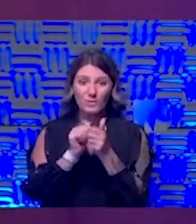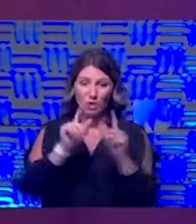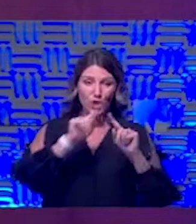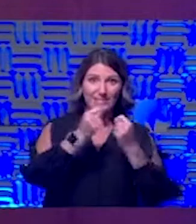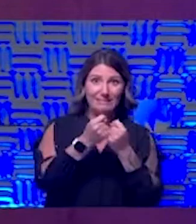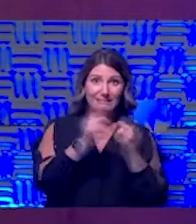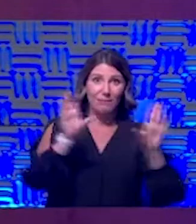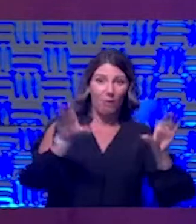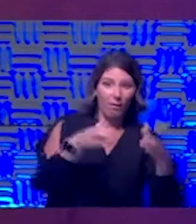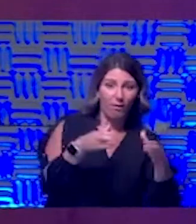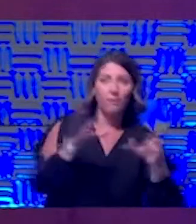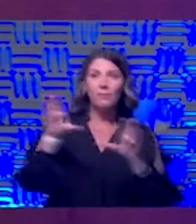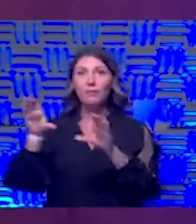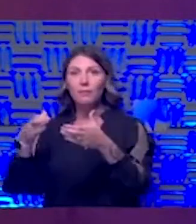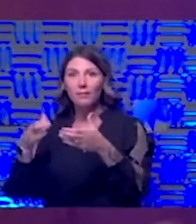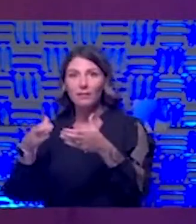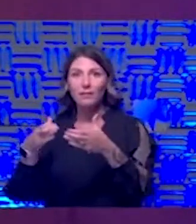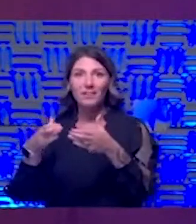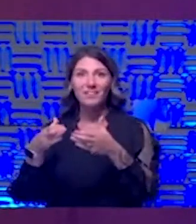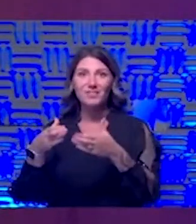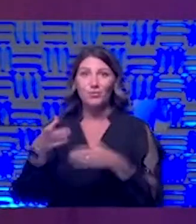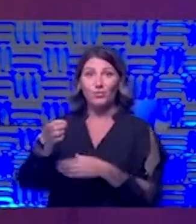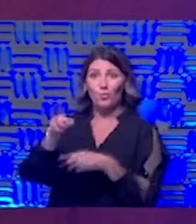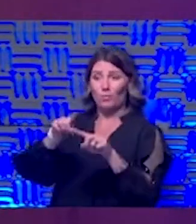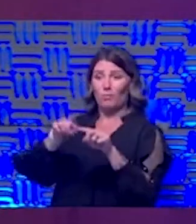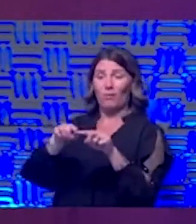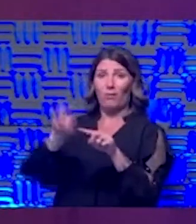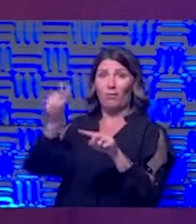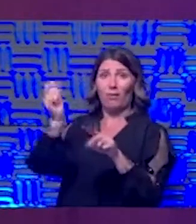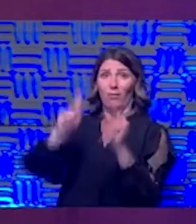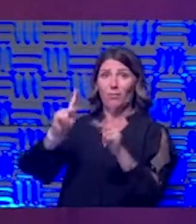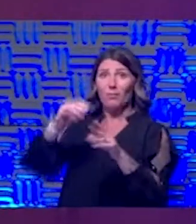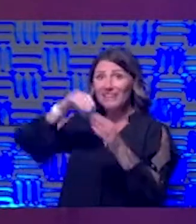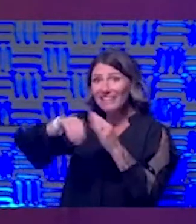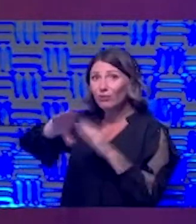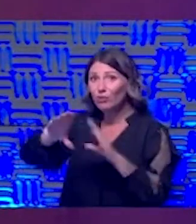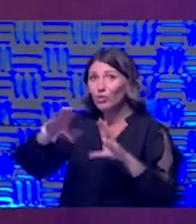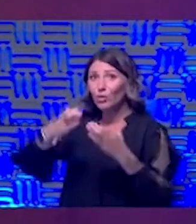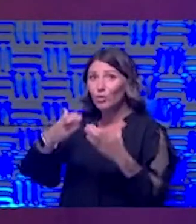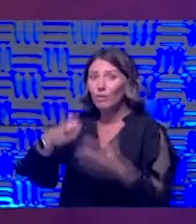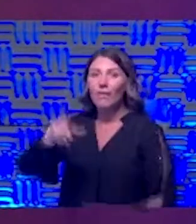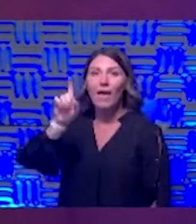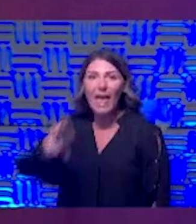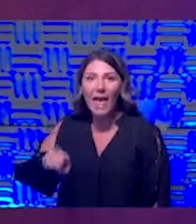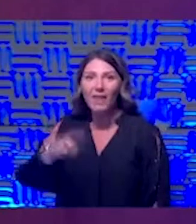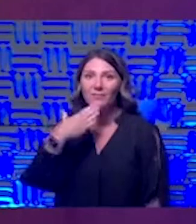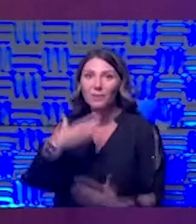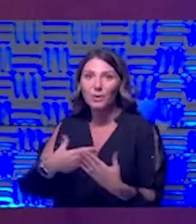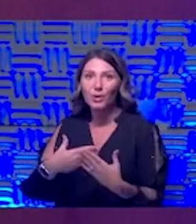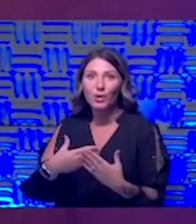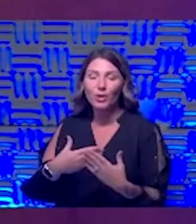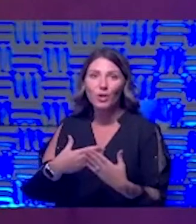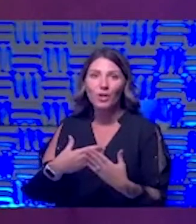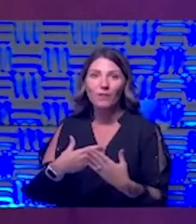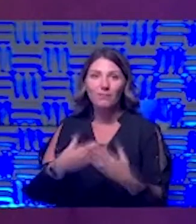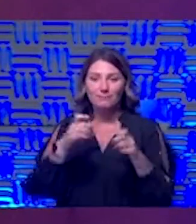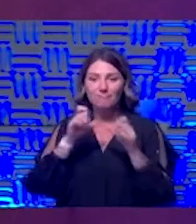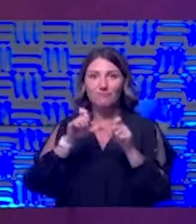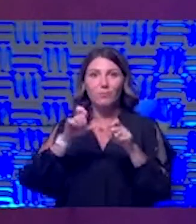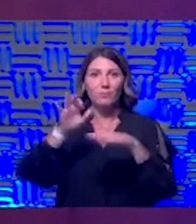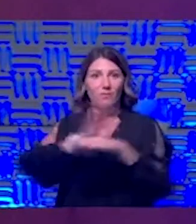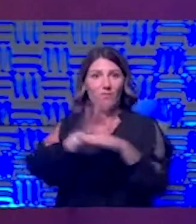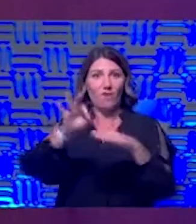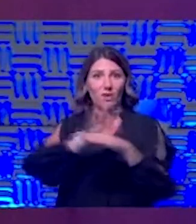so you are dependent on the other people in your group, and they have to be good to be able to continue to function as a